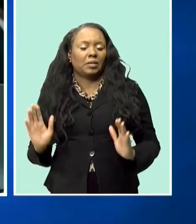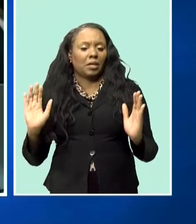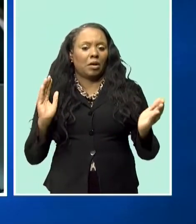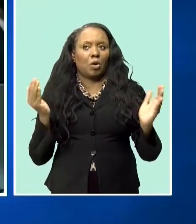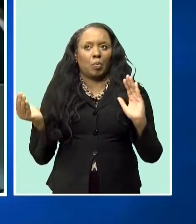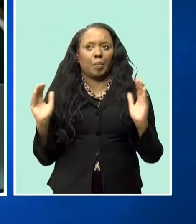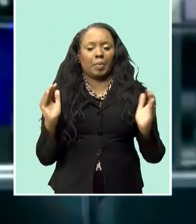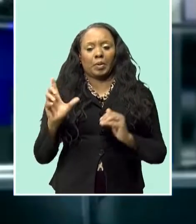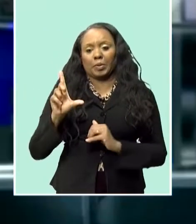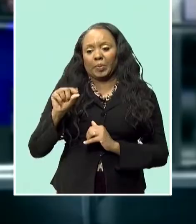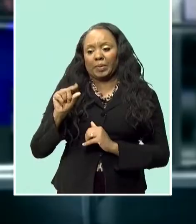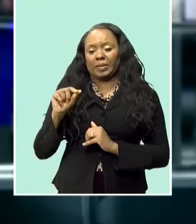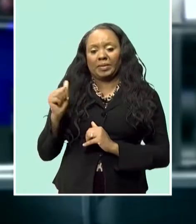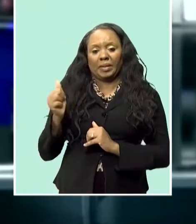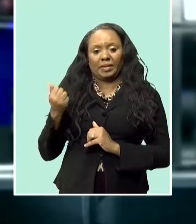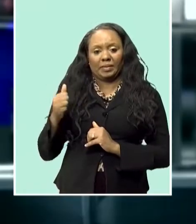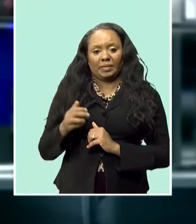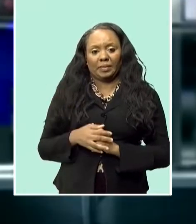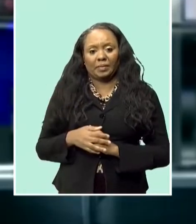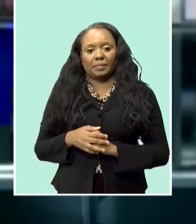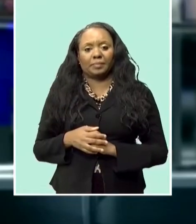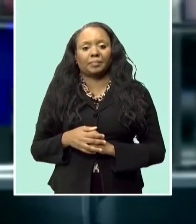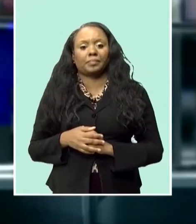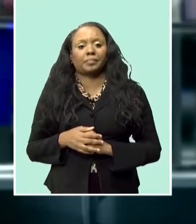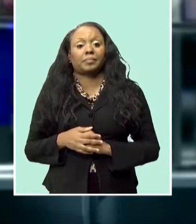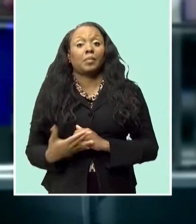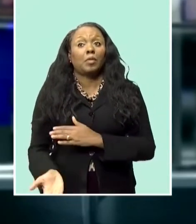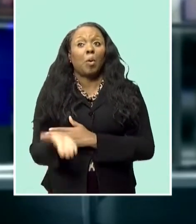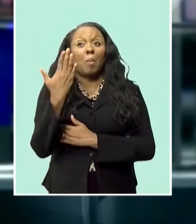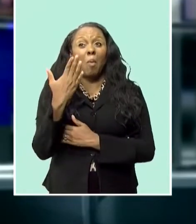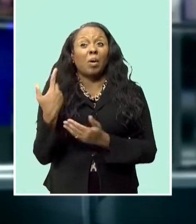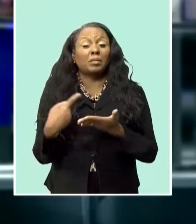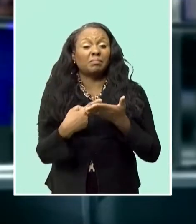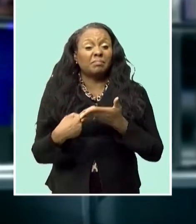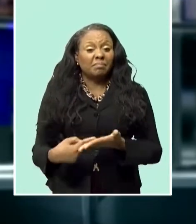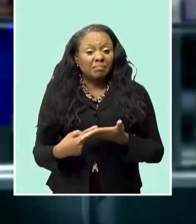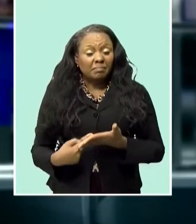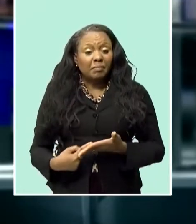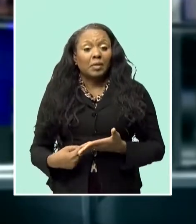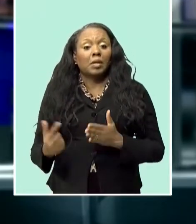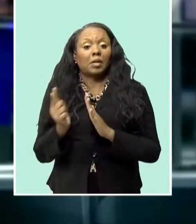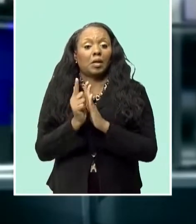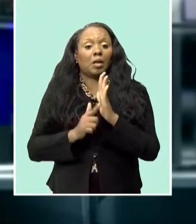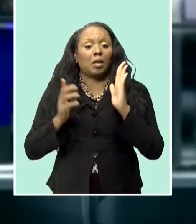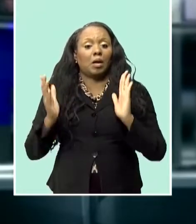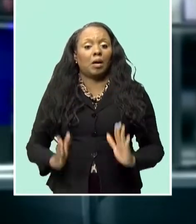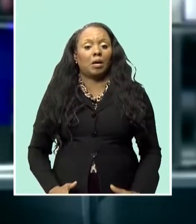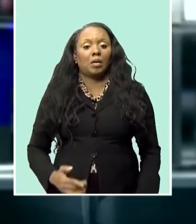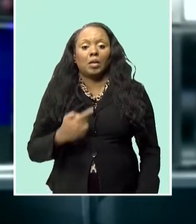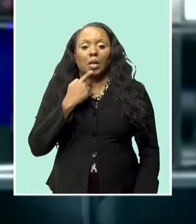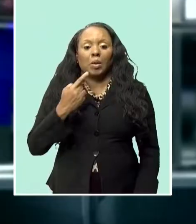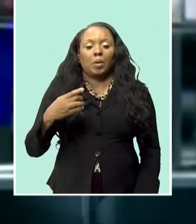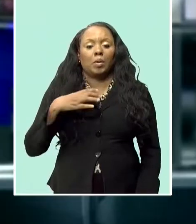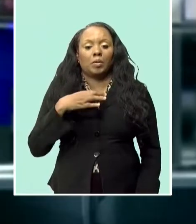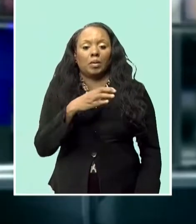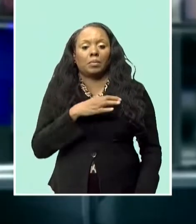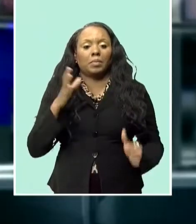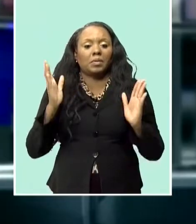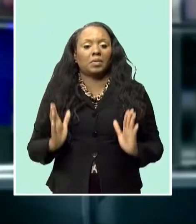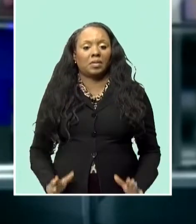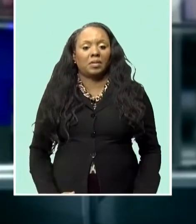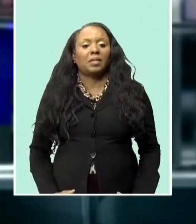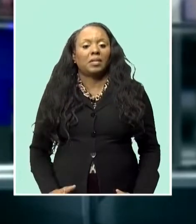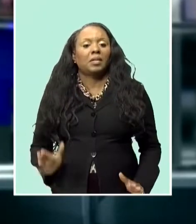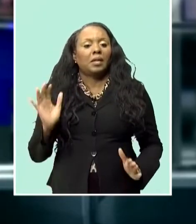2010. Now, Shane, in the morning session, Acting Public Counsel Sharon Dean told the commissioners, led